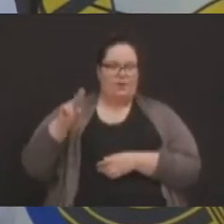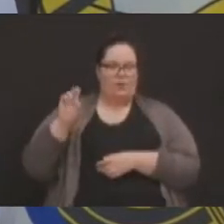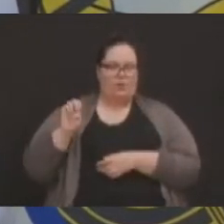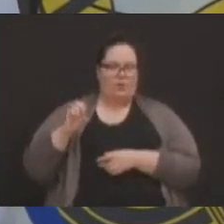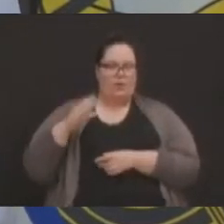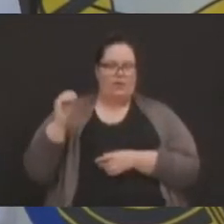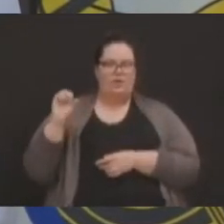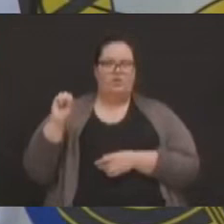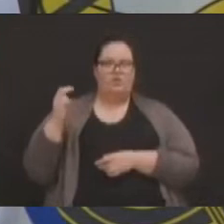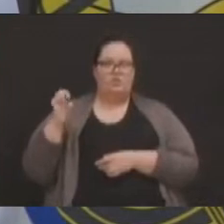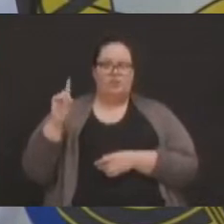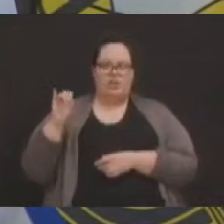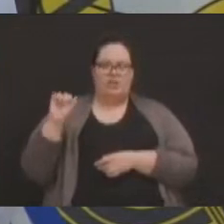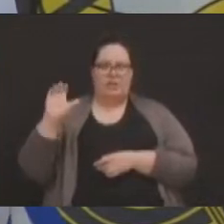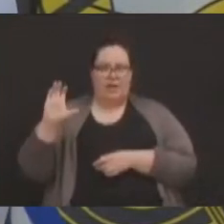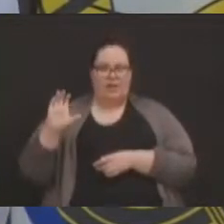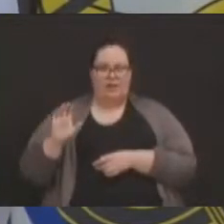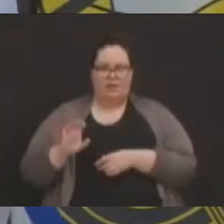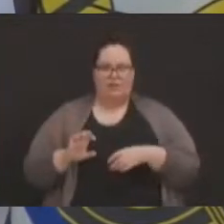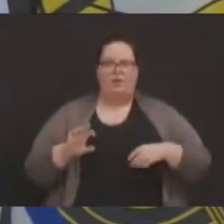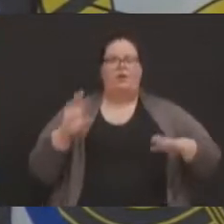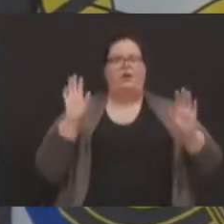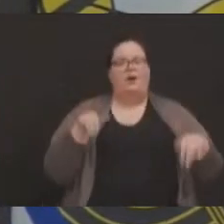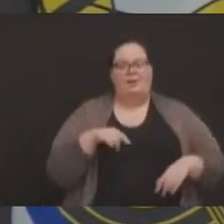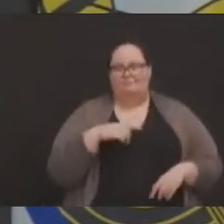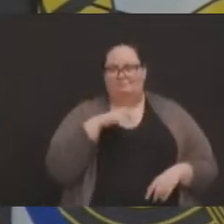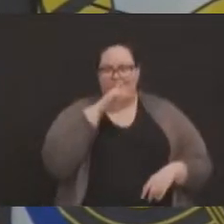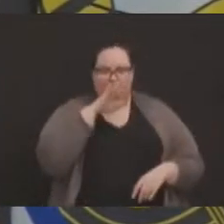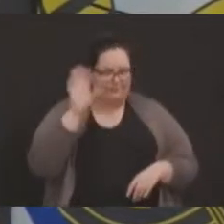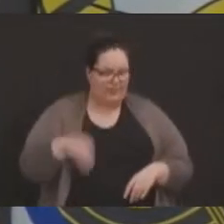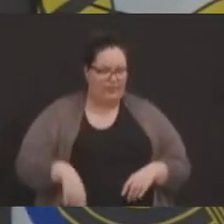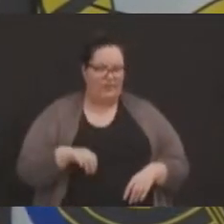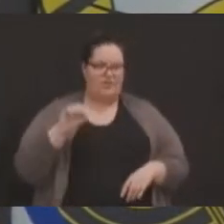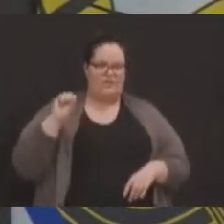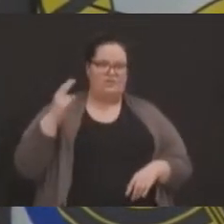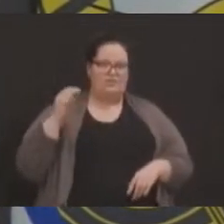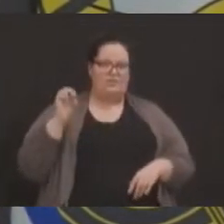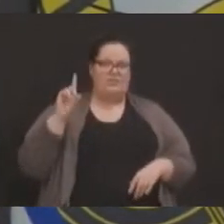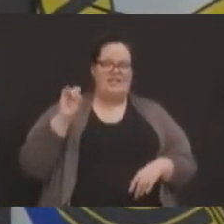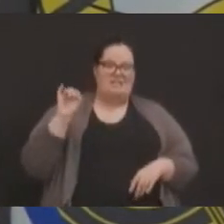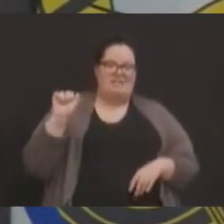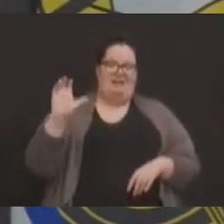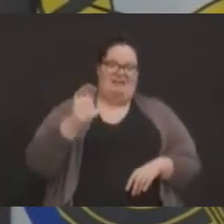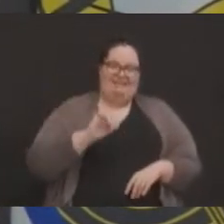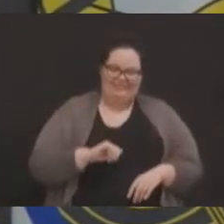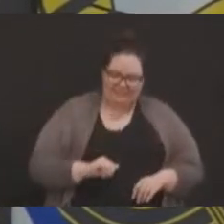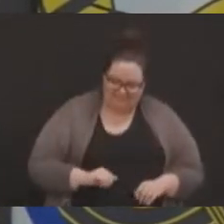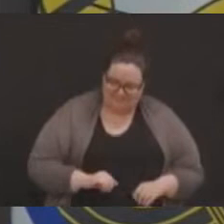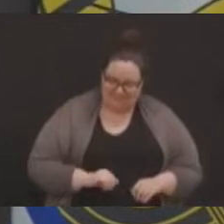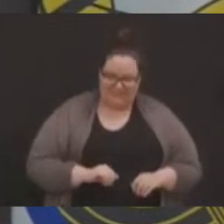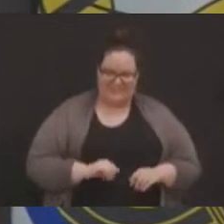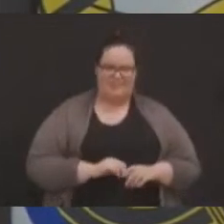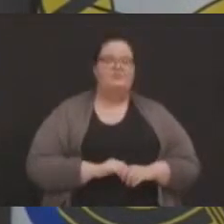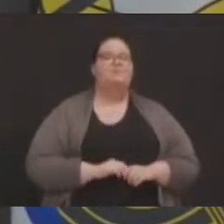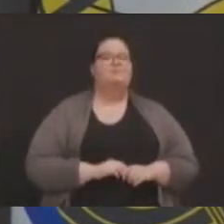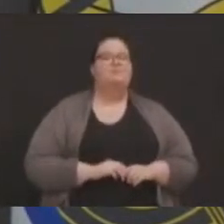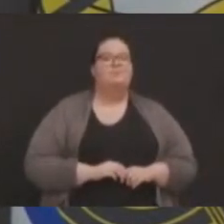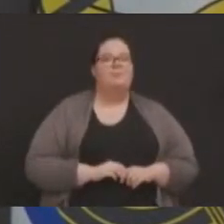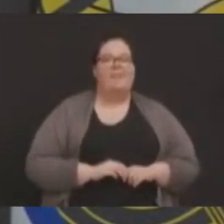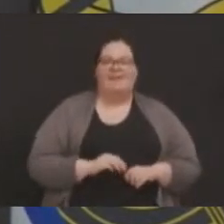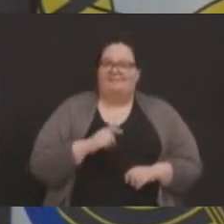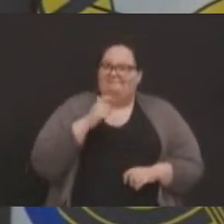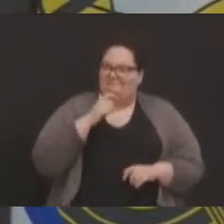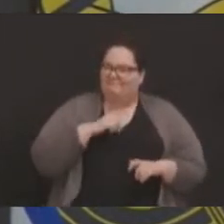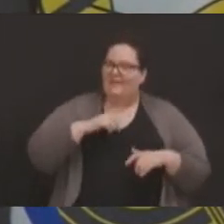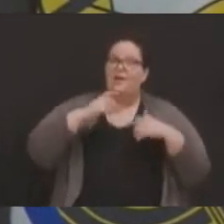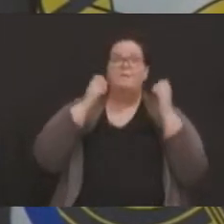conduct large-scale or facility-wide rapid testing in vulnerable locations and workplace settings in concert with our prompt teams. A shout-out to the prompt teams. Oh my